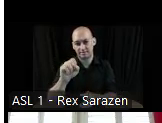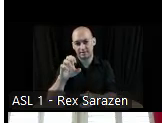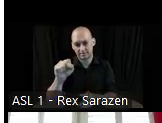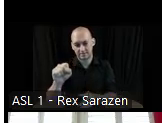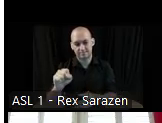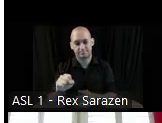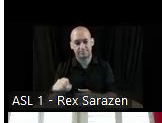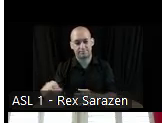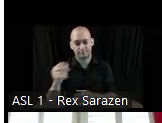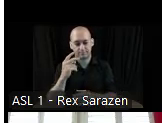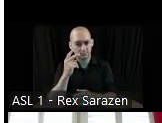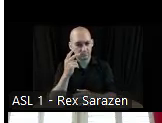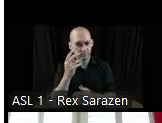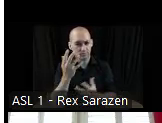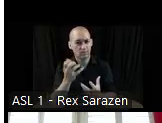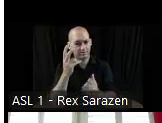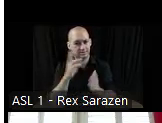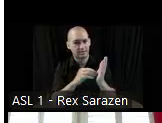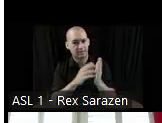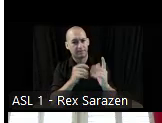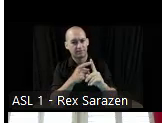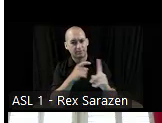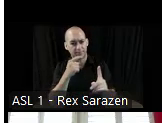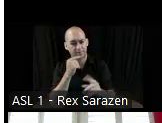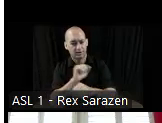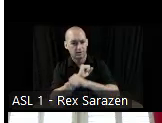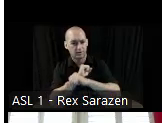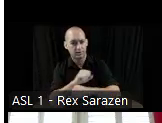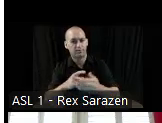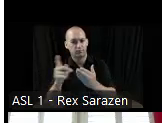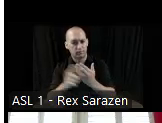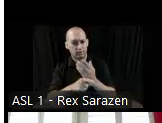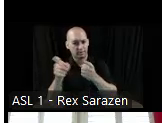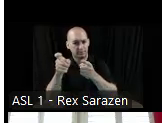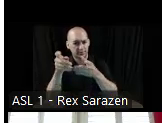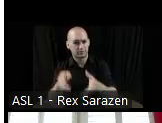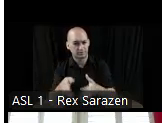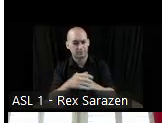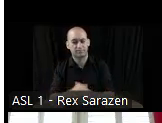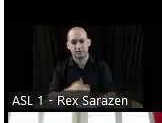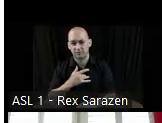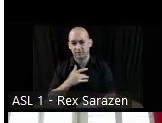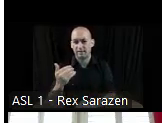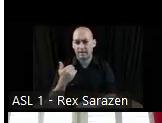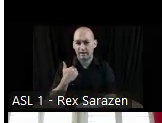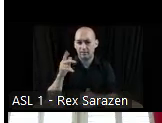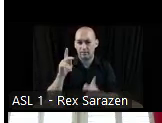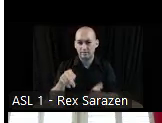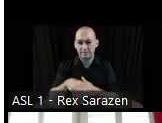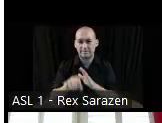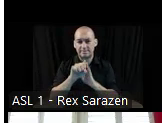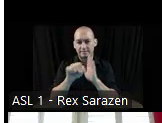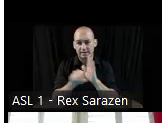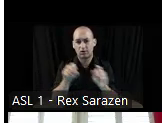that replicated from the public guardian program administrator. We feel that having someone in the state office that's able